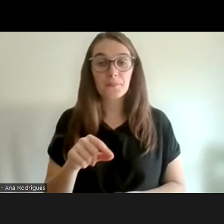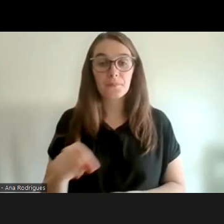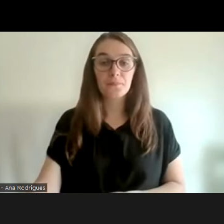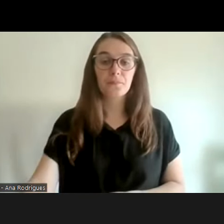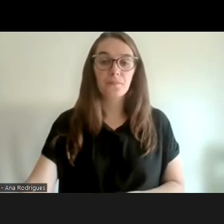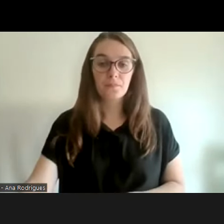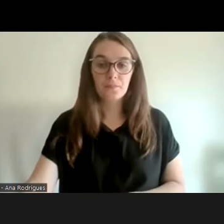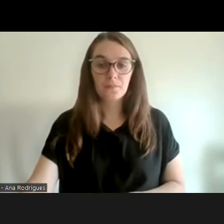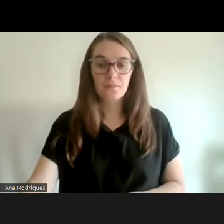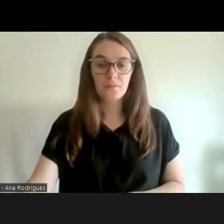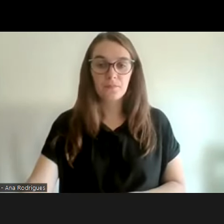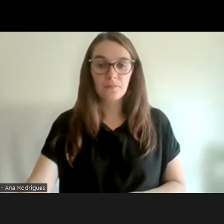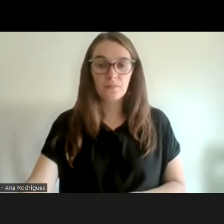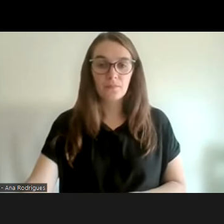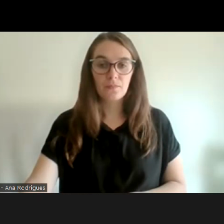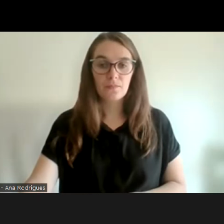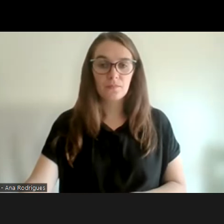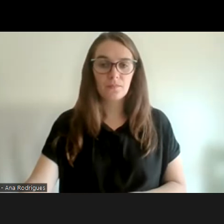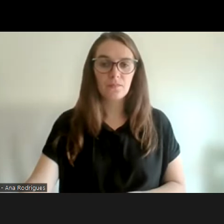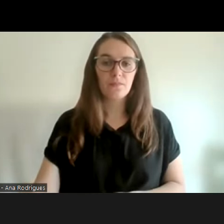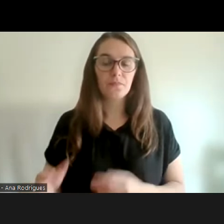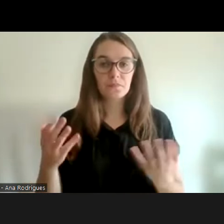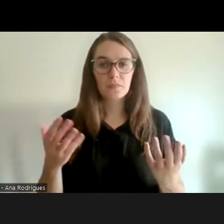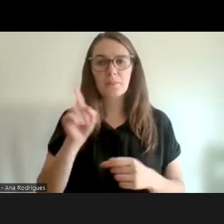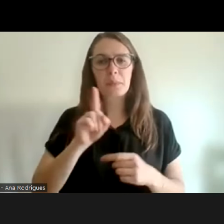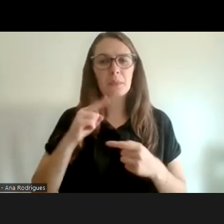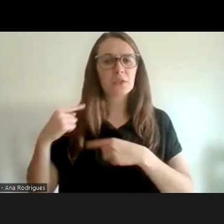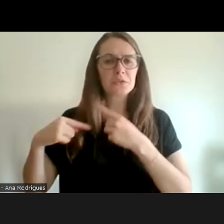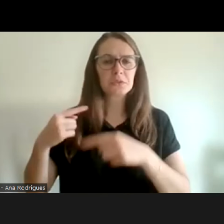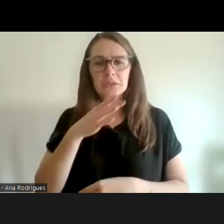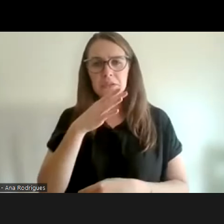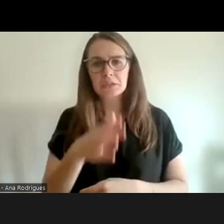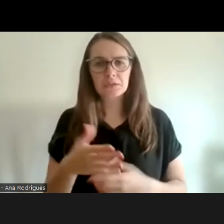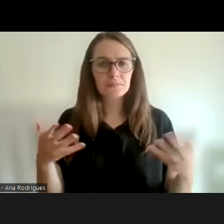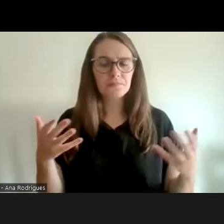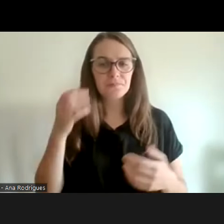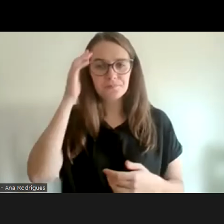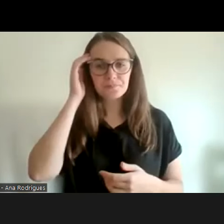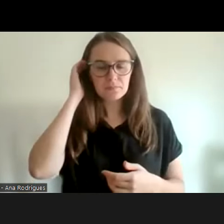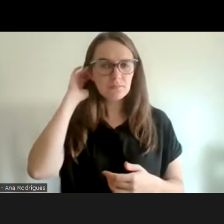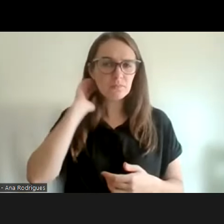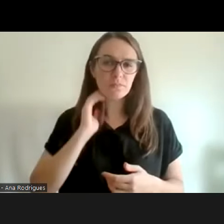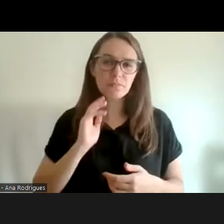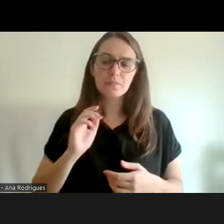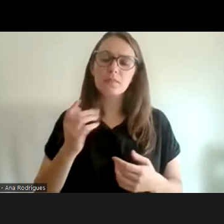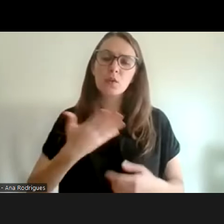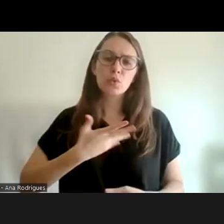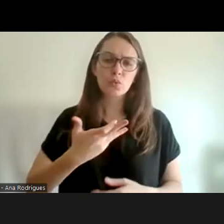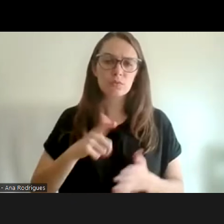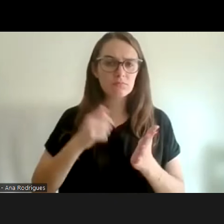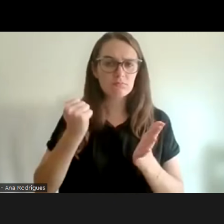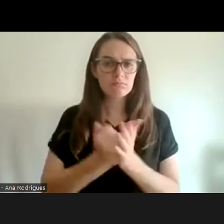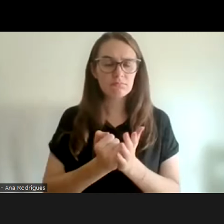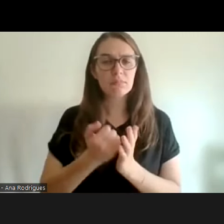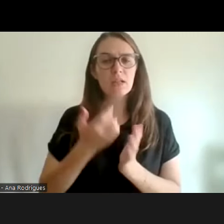student herself, Maria obtained her PhD in American literature from LMU Munich in